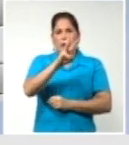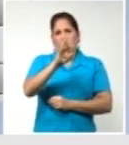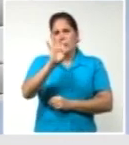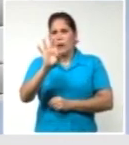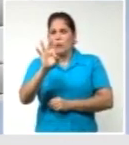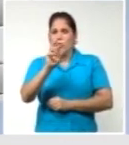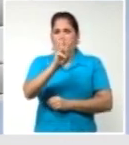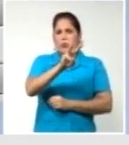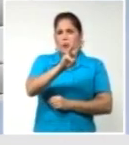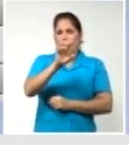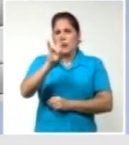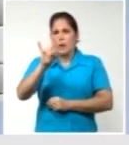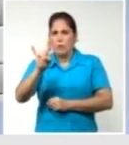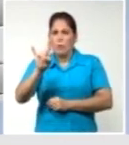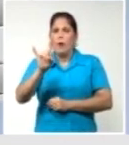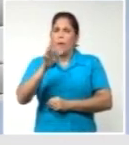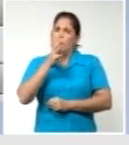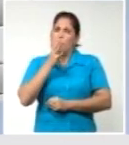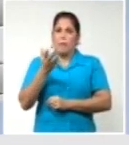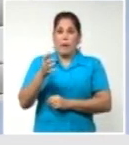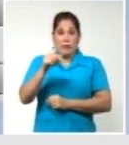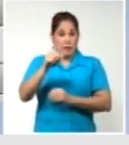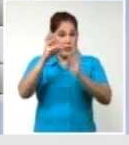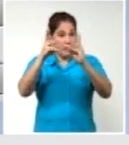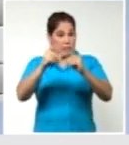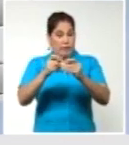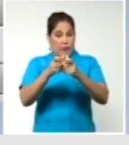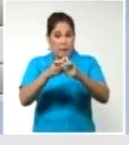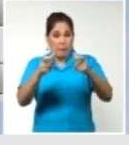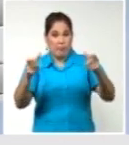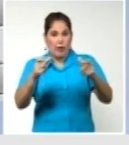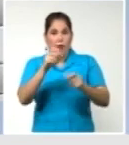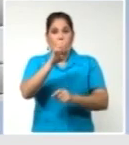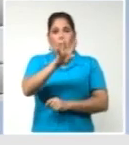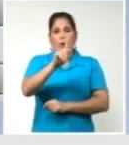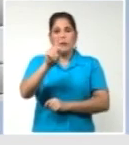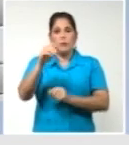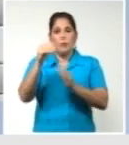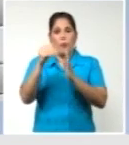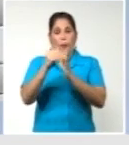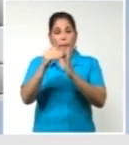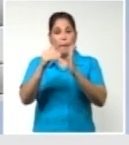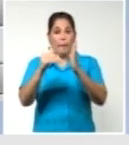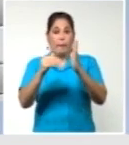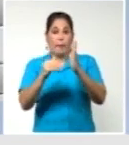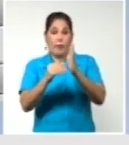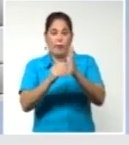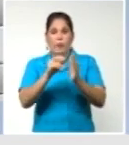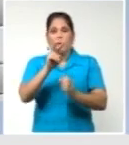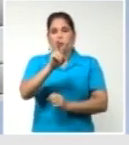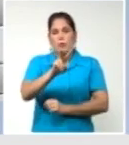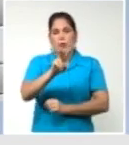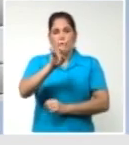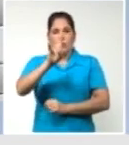443,041 people were diagnosed with the virus, for a total of